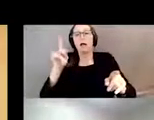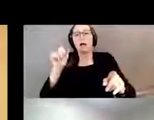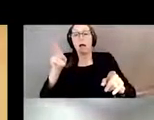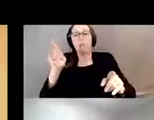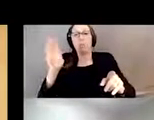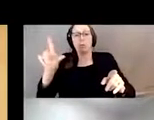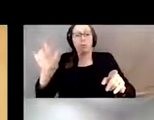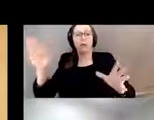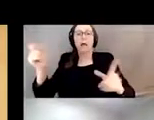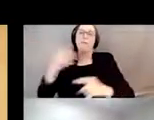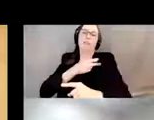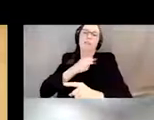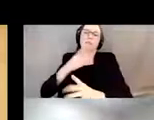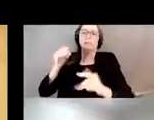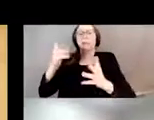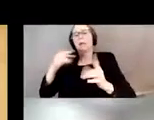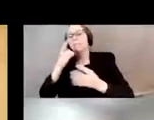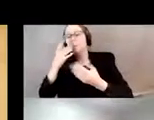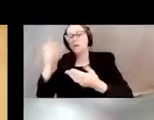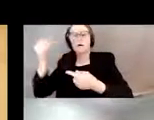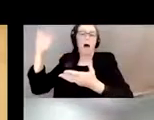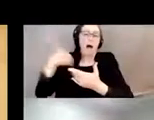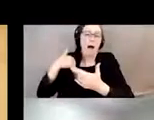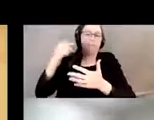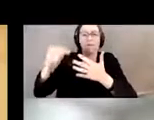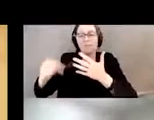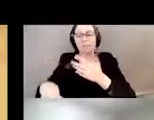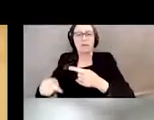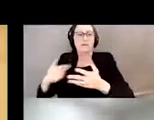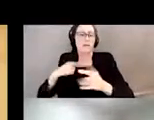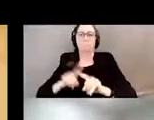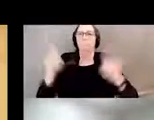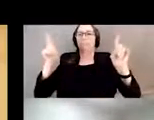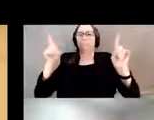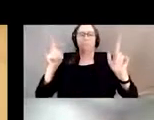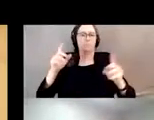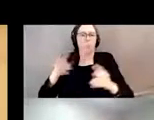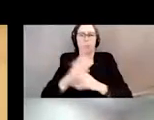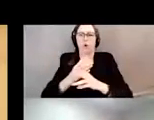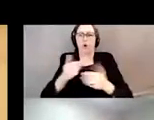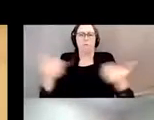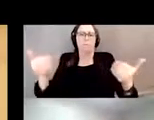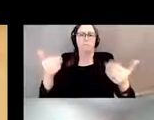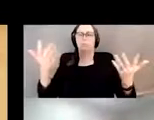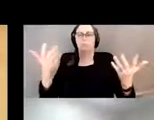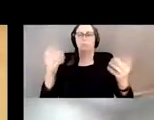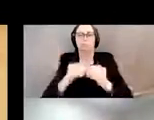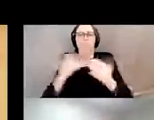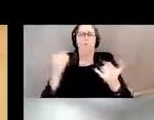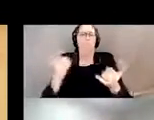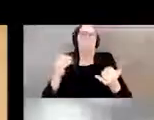with electricity moving towards kind of a second world standing, okay, modernization.